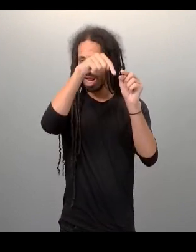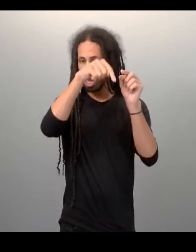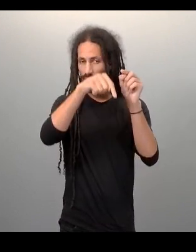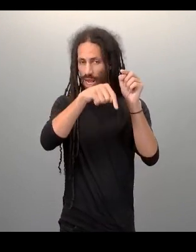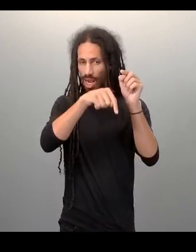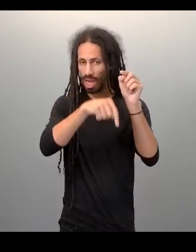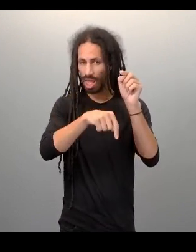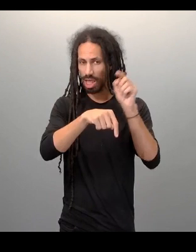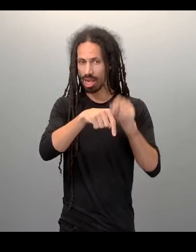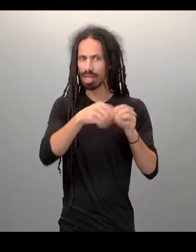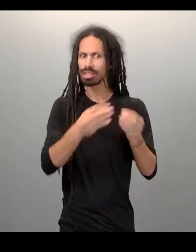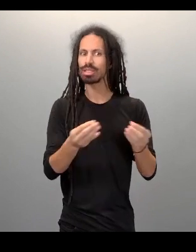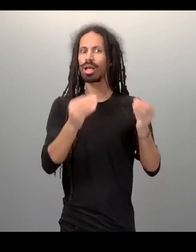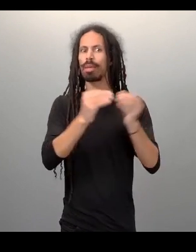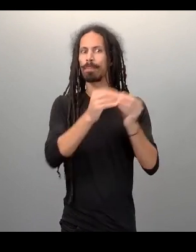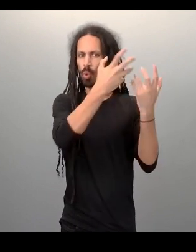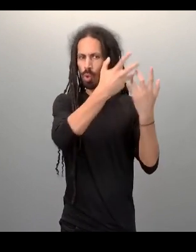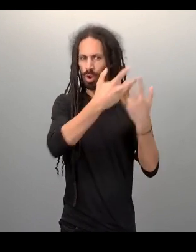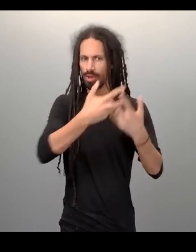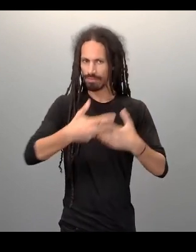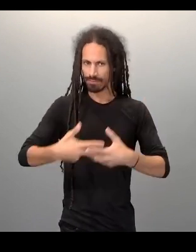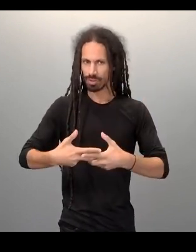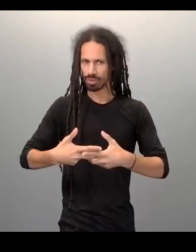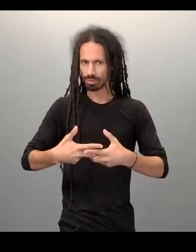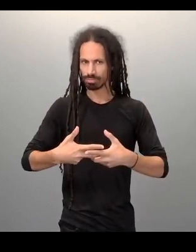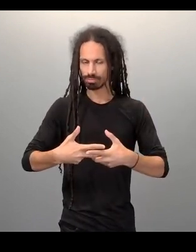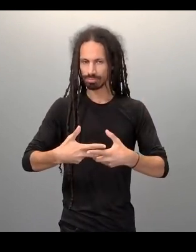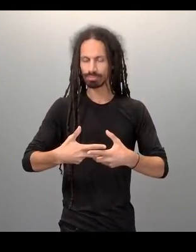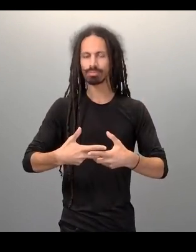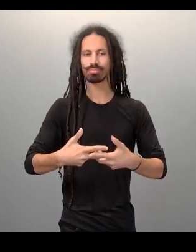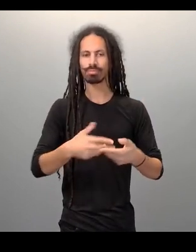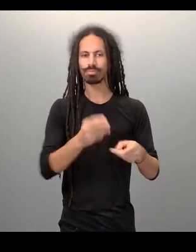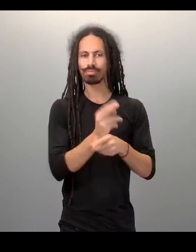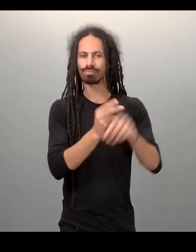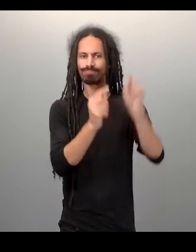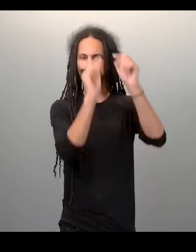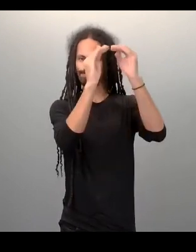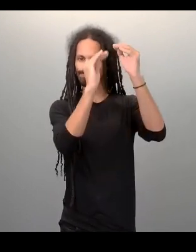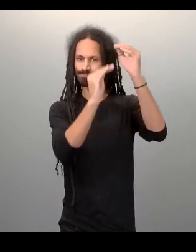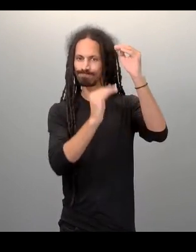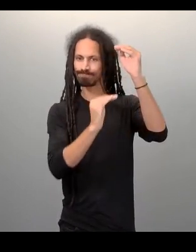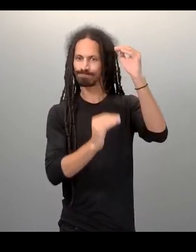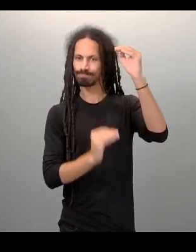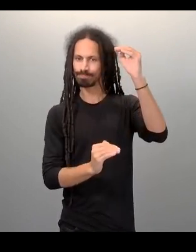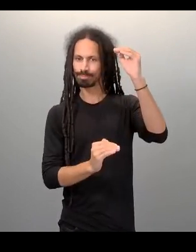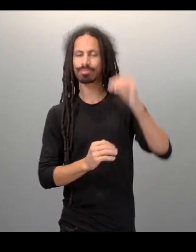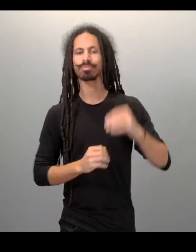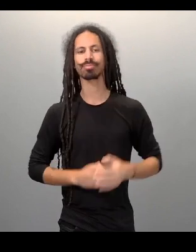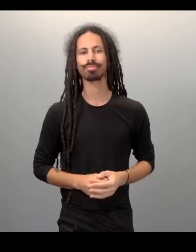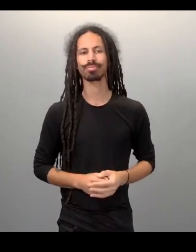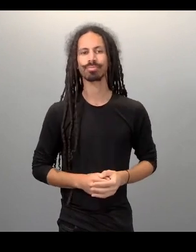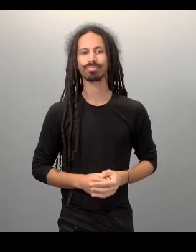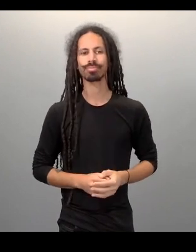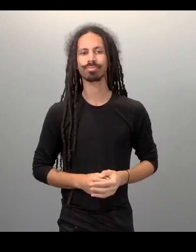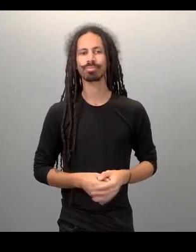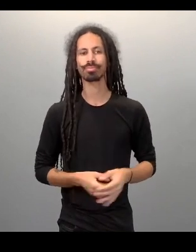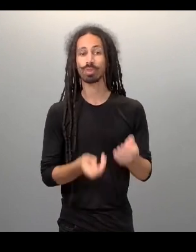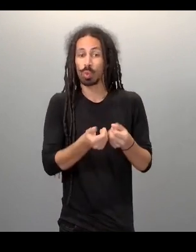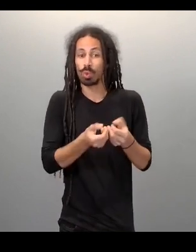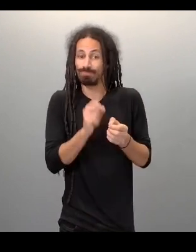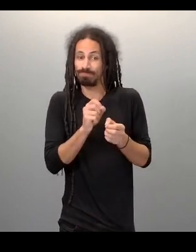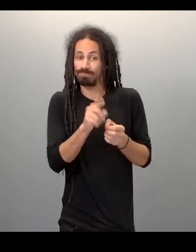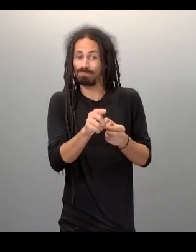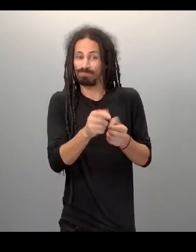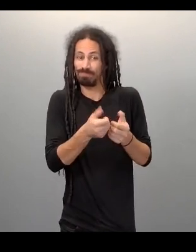it's more efficient to communicate using the different forms as you move down. So writing a text